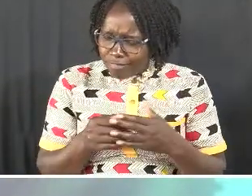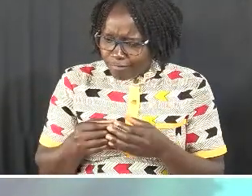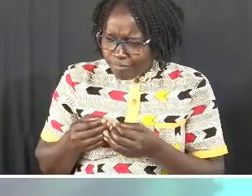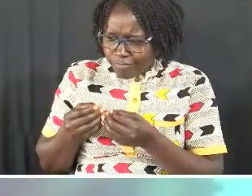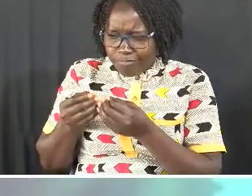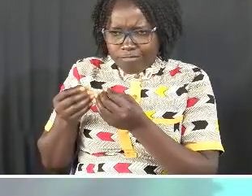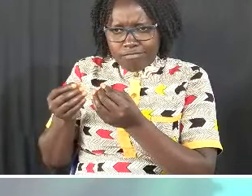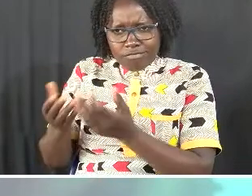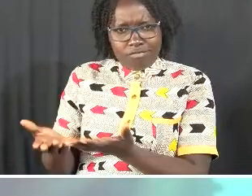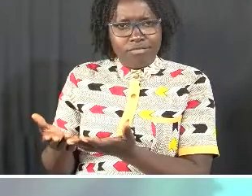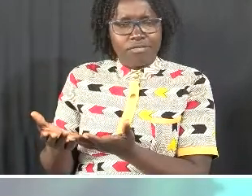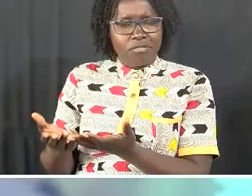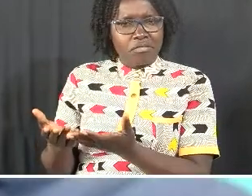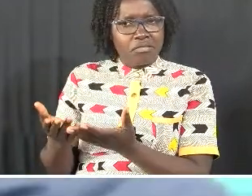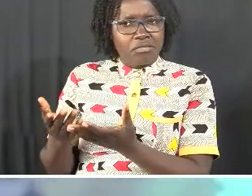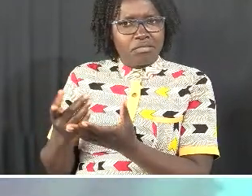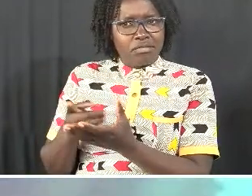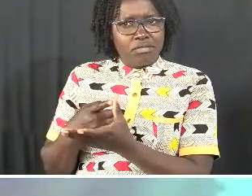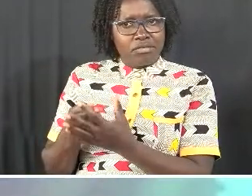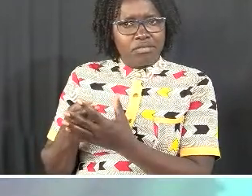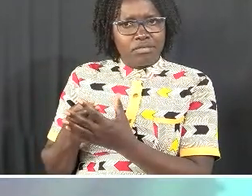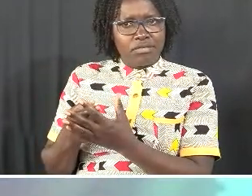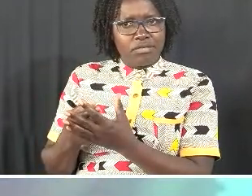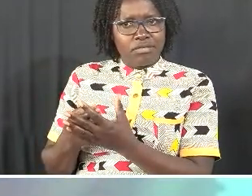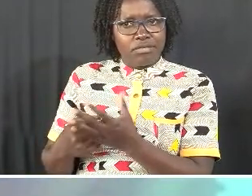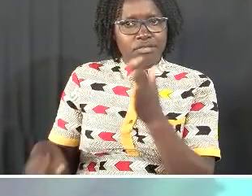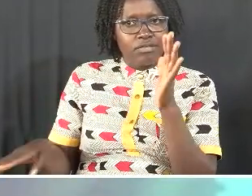And then I chase your boss.